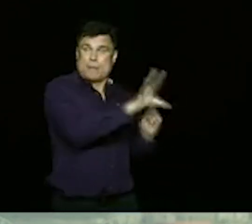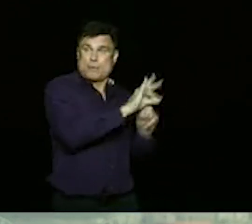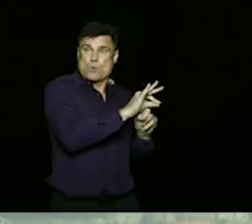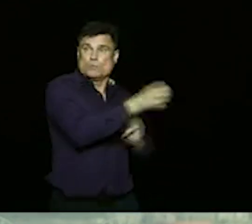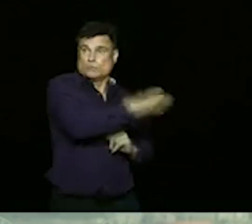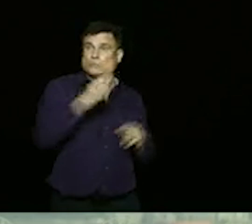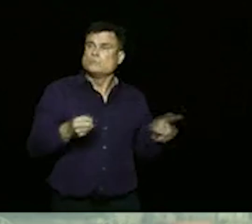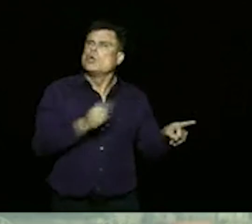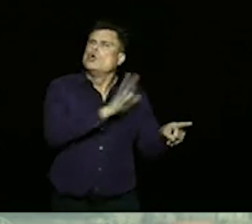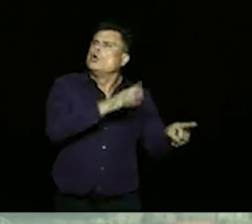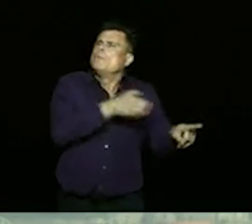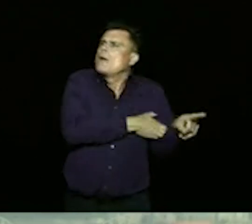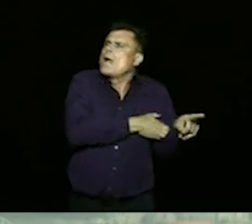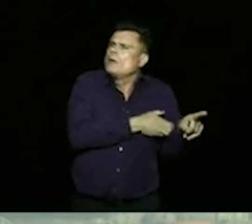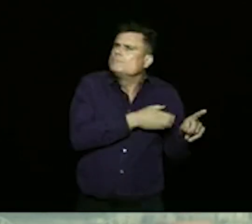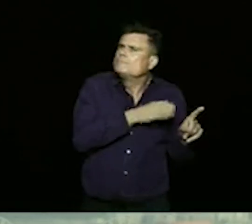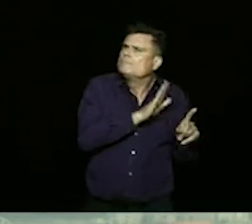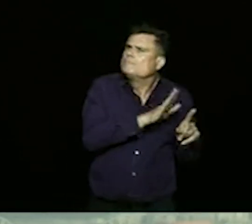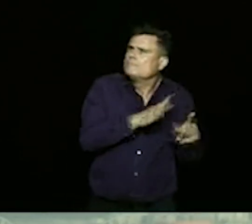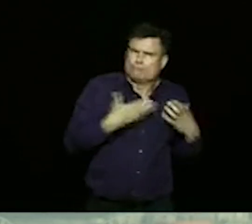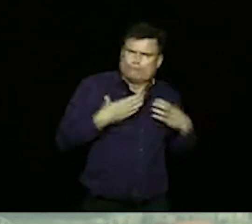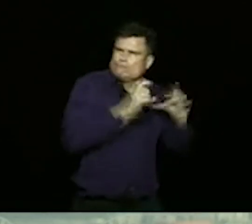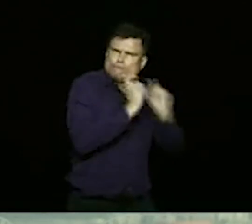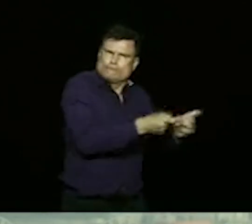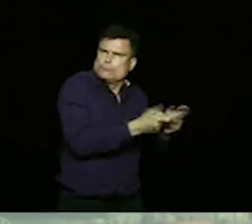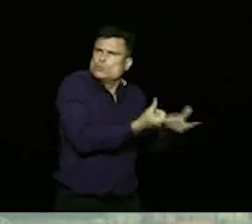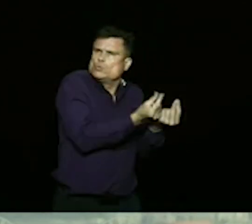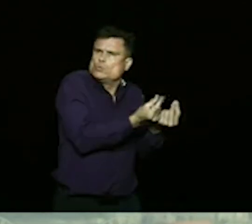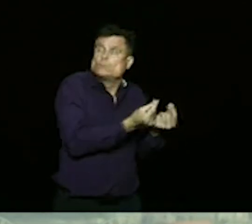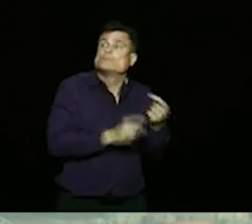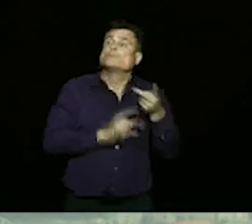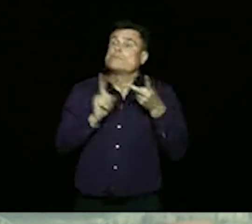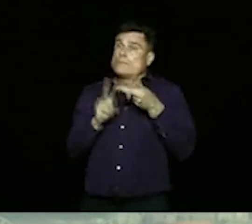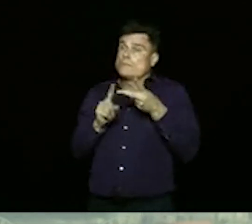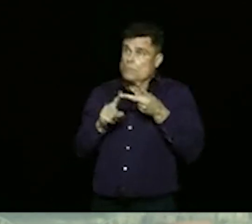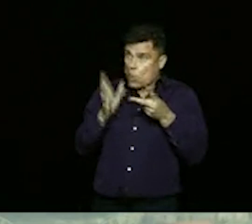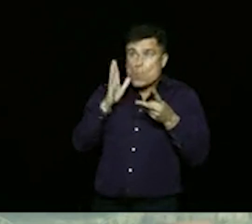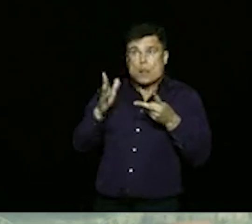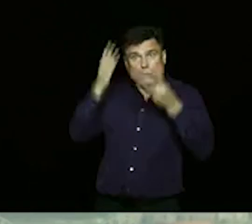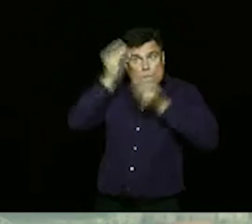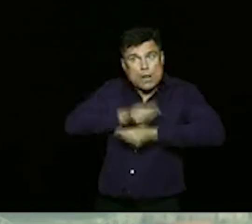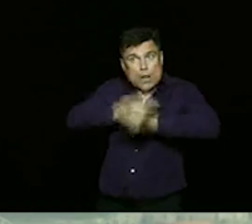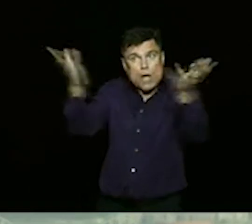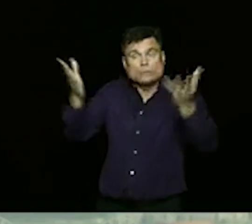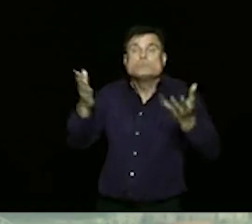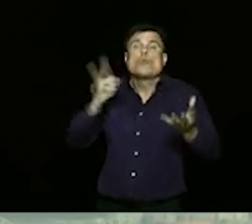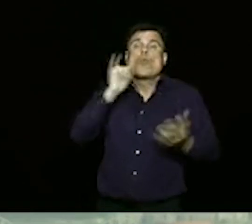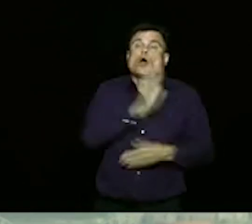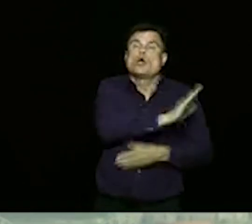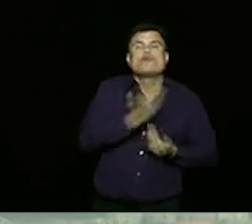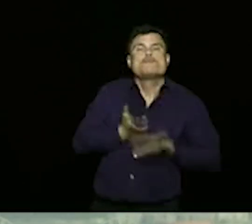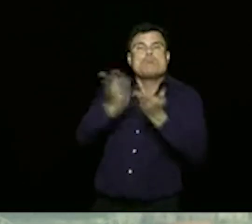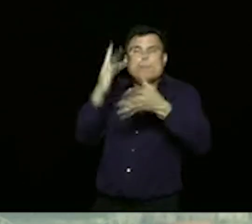Yes, and she will have the authority and the power to investigate as she sees fit. And